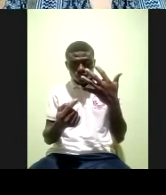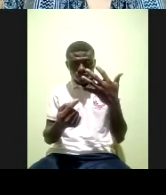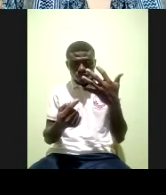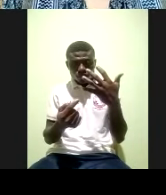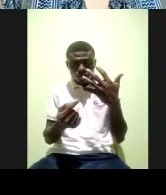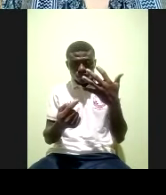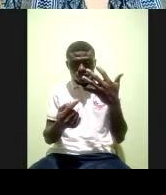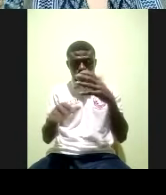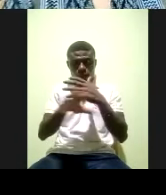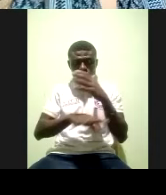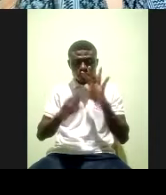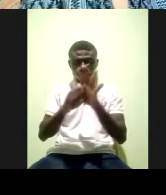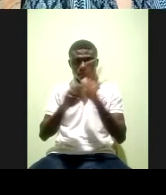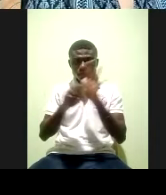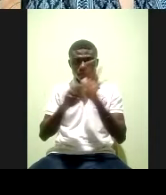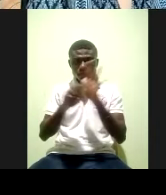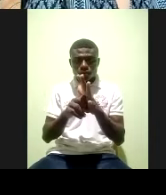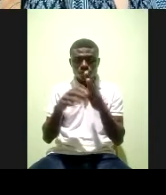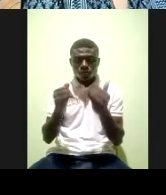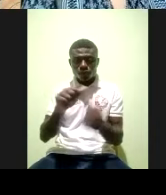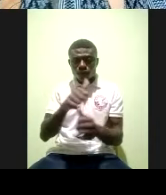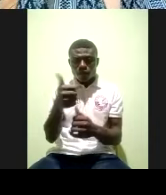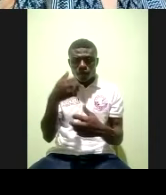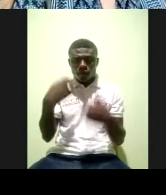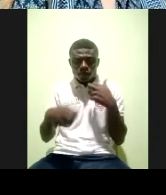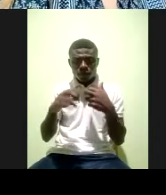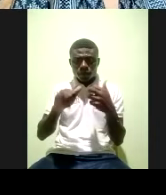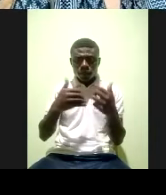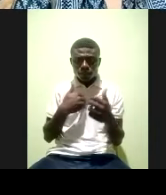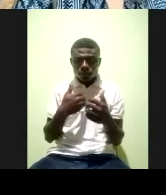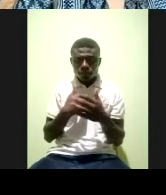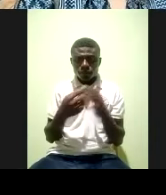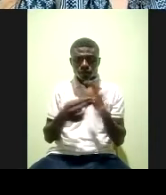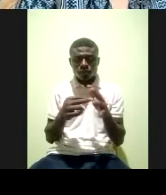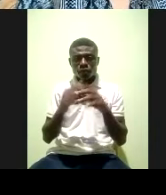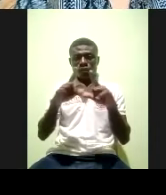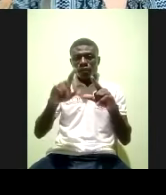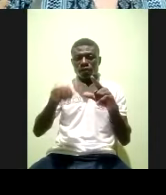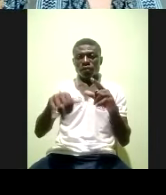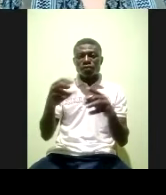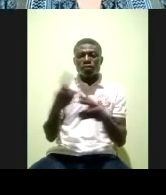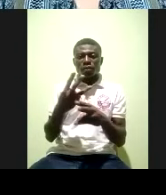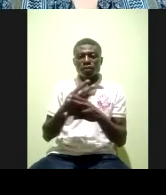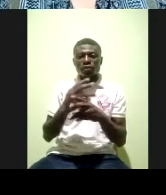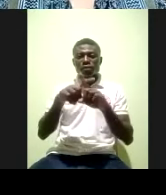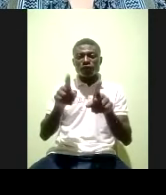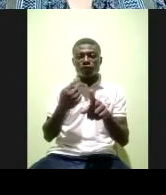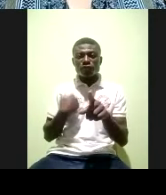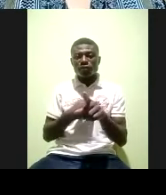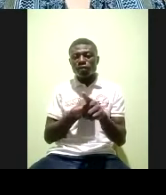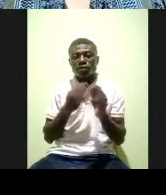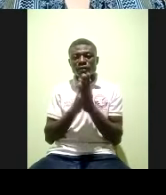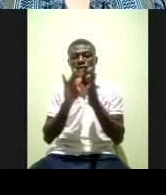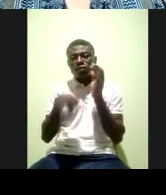basic examples. Now, another challenge could be here the language of math is different. We are asking